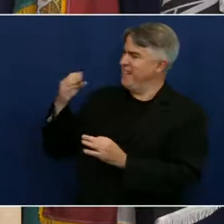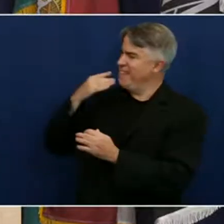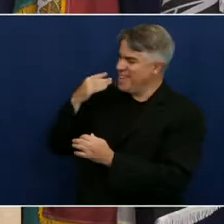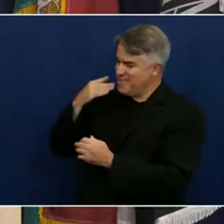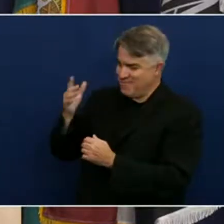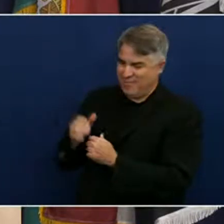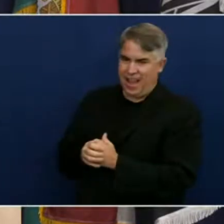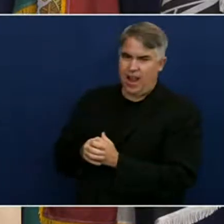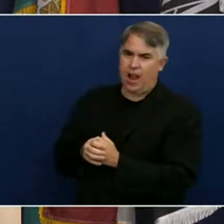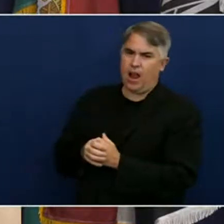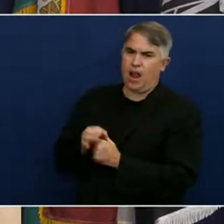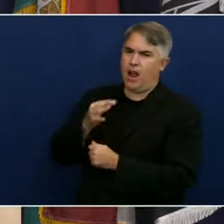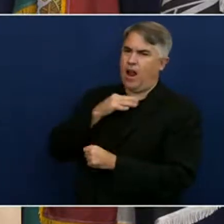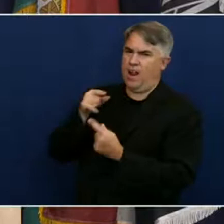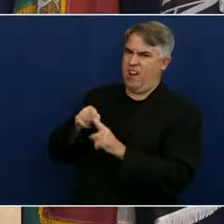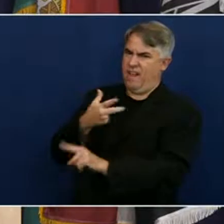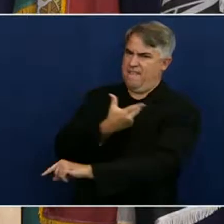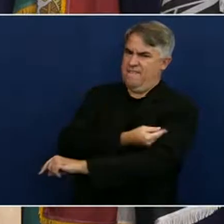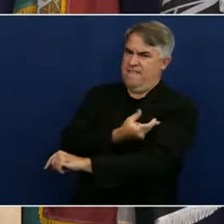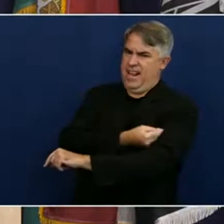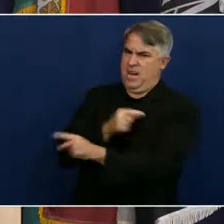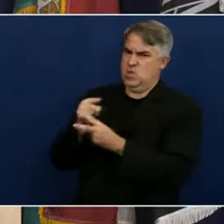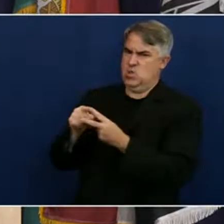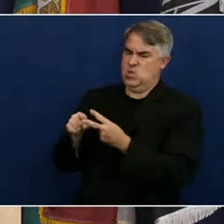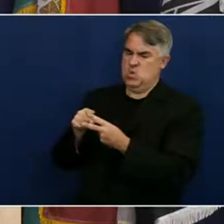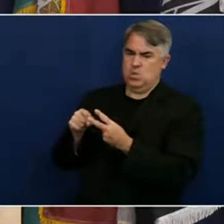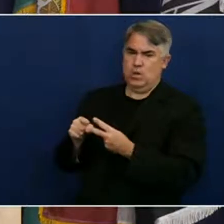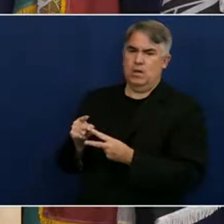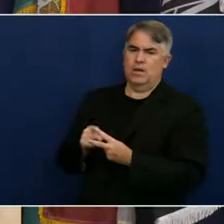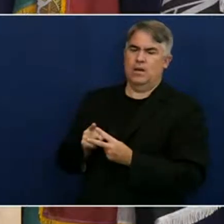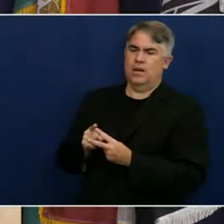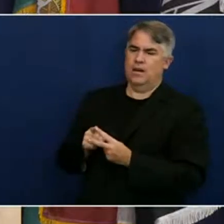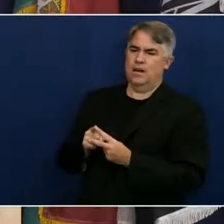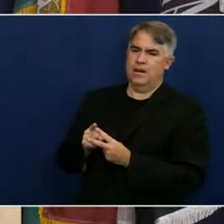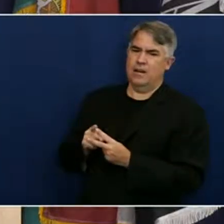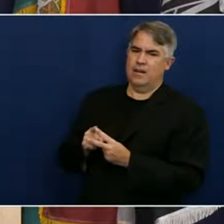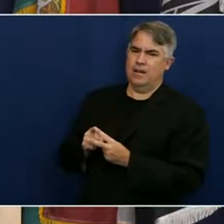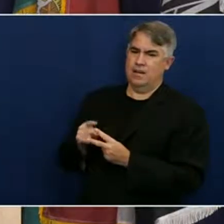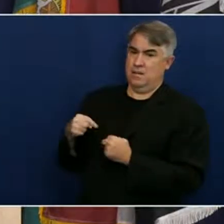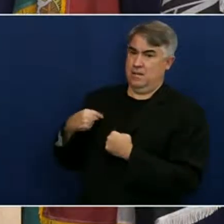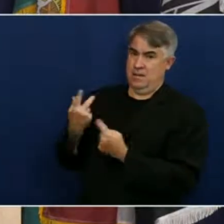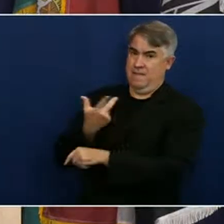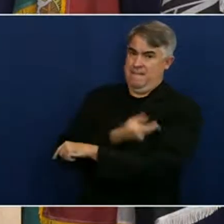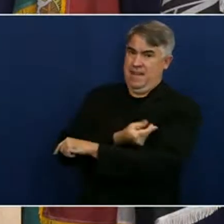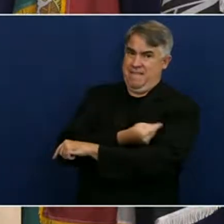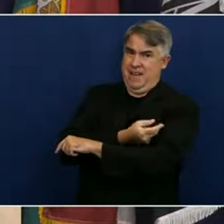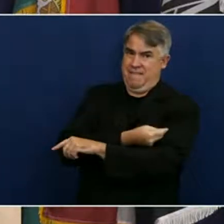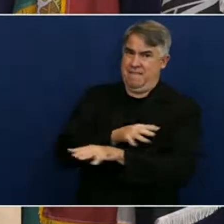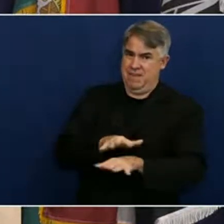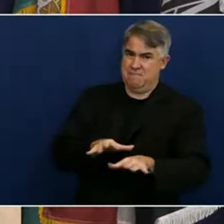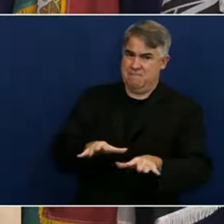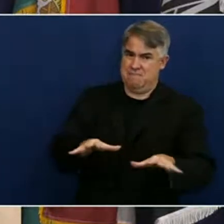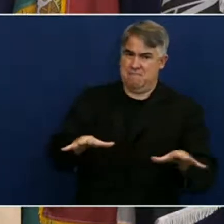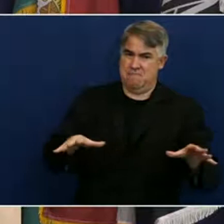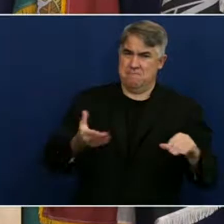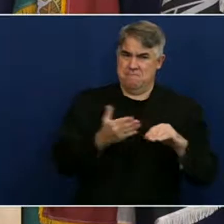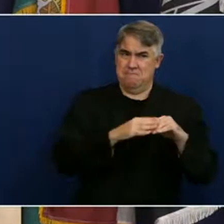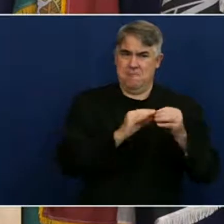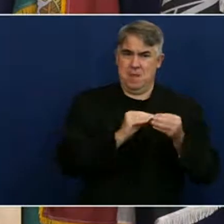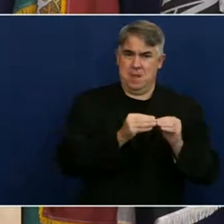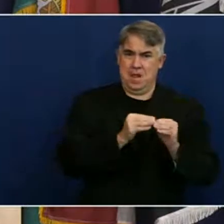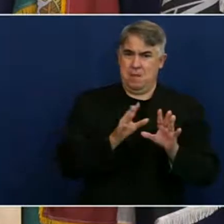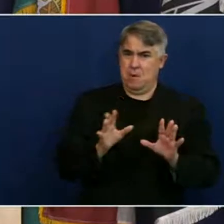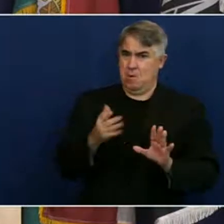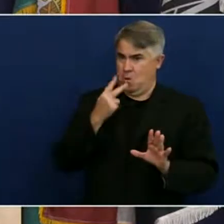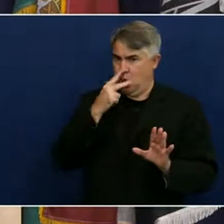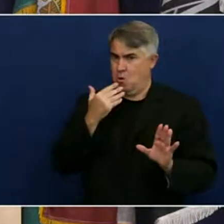vaccine-related questions. The first has to do with the progress that we've made so far. I know the numbers keep going up, but it does seem like things